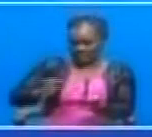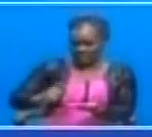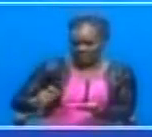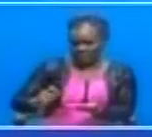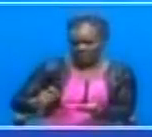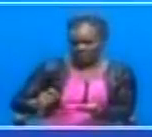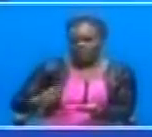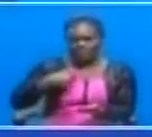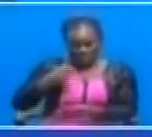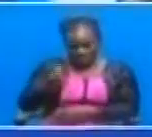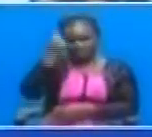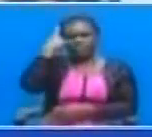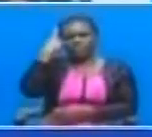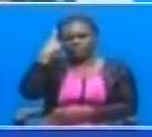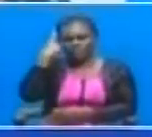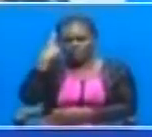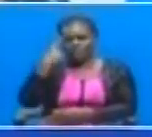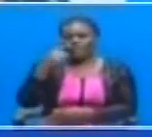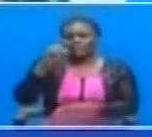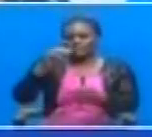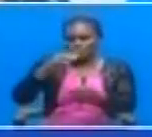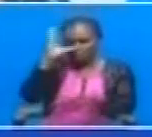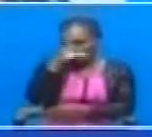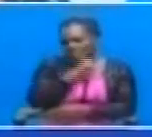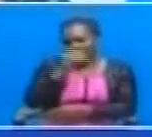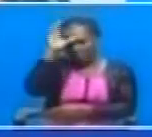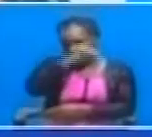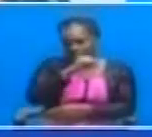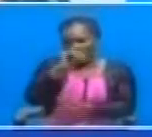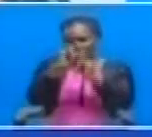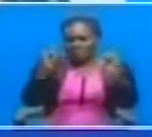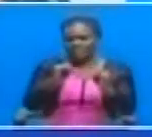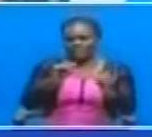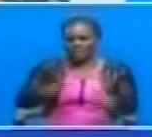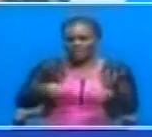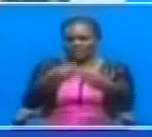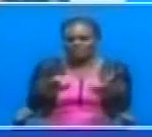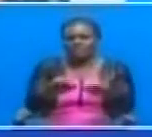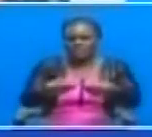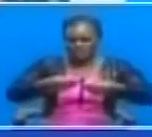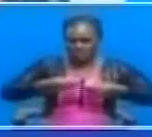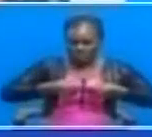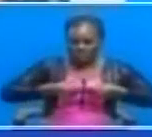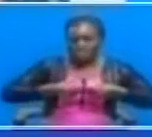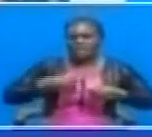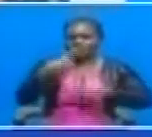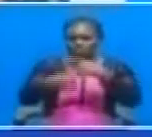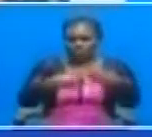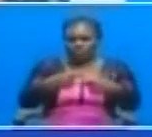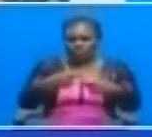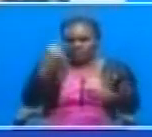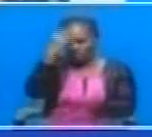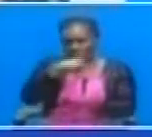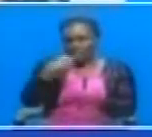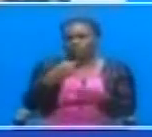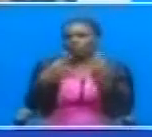quote, "I realized how even in his absence, his strong image had given me some bulwark with which to grow up, an image to